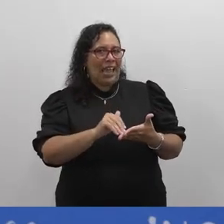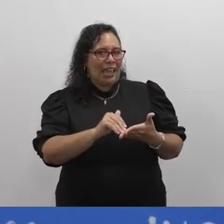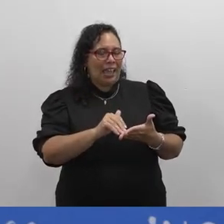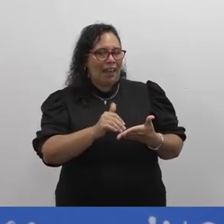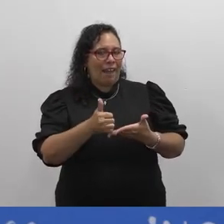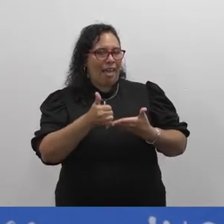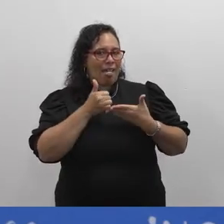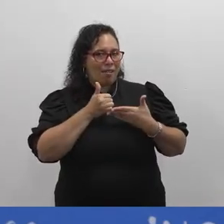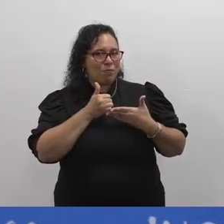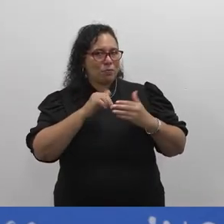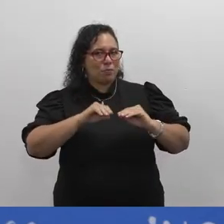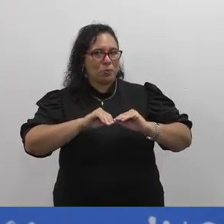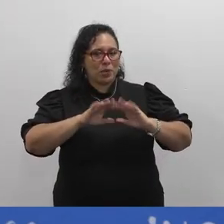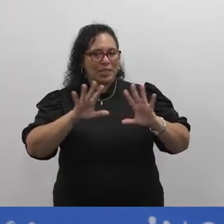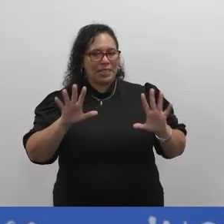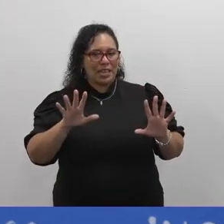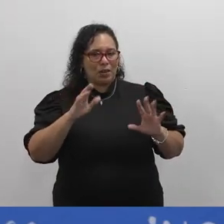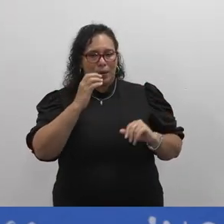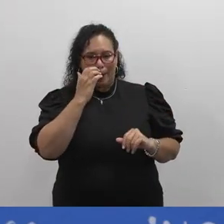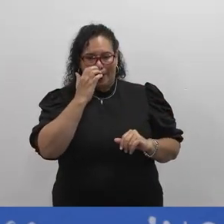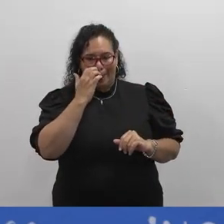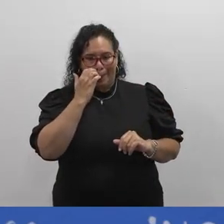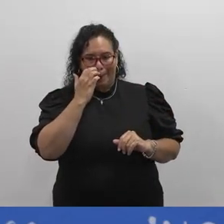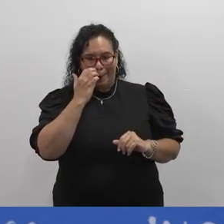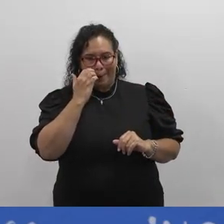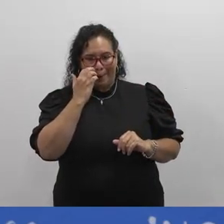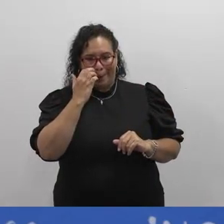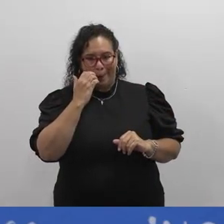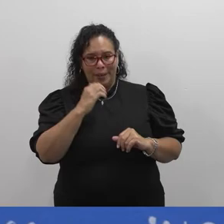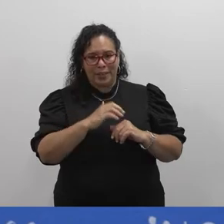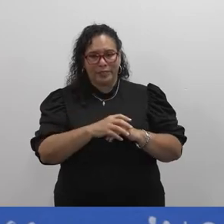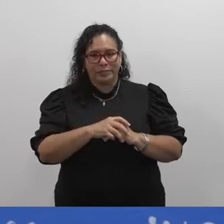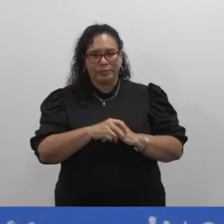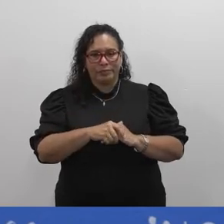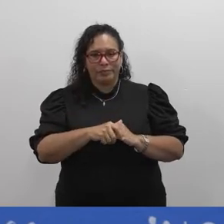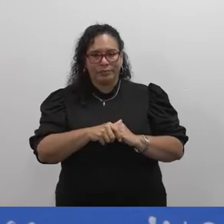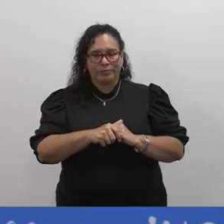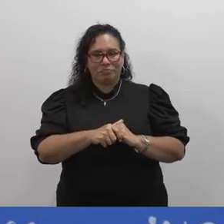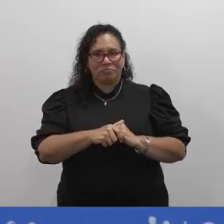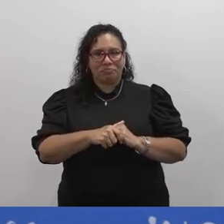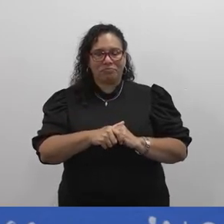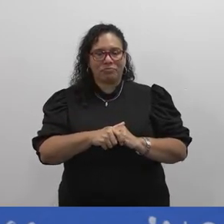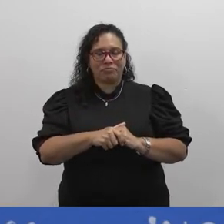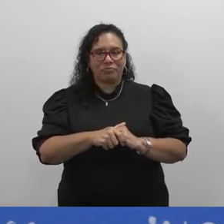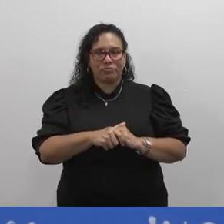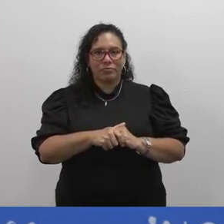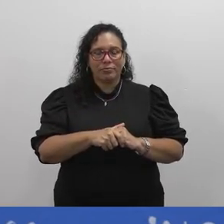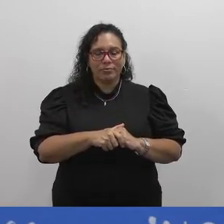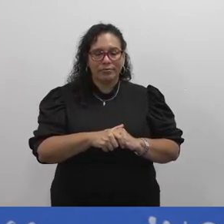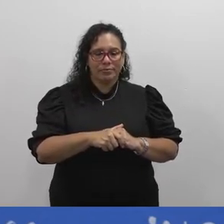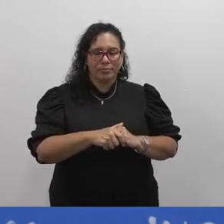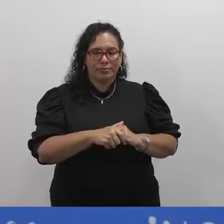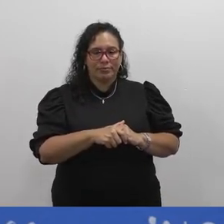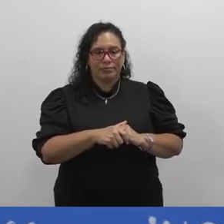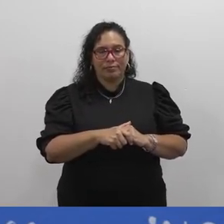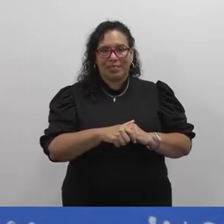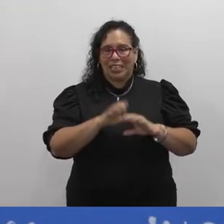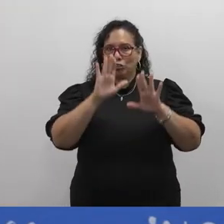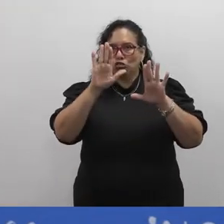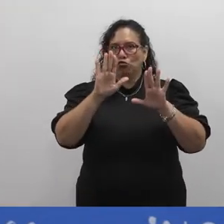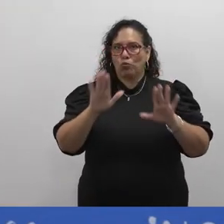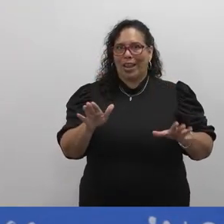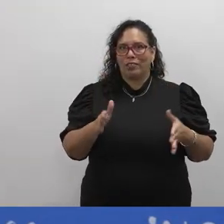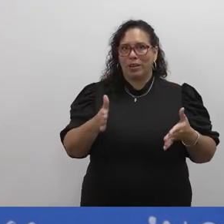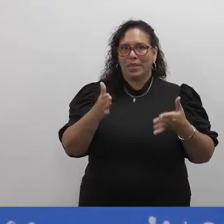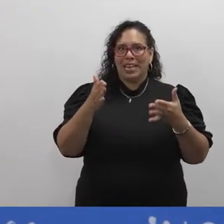help us with some clarity as we move forward. So if we pull those back together, it might be helpful. It's a great recommendation. I'm